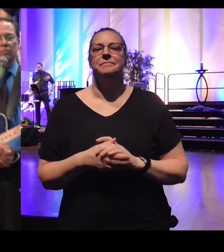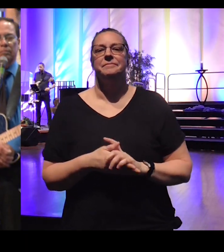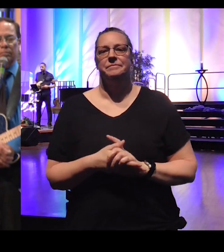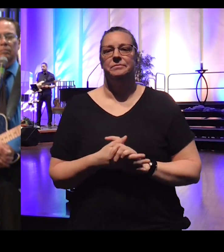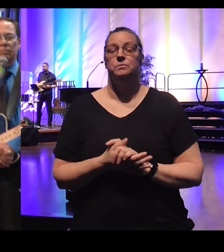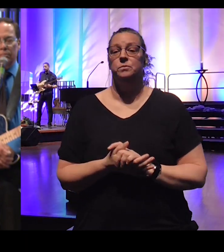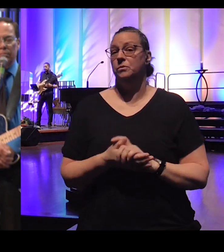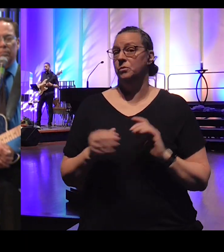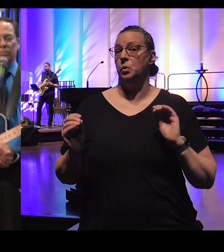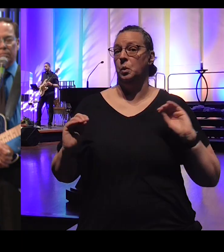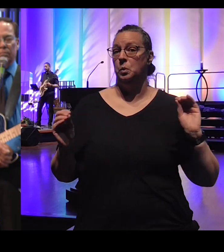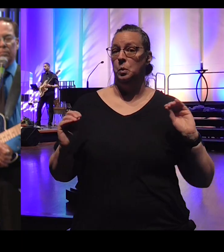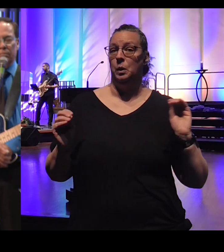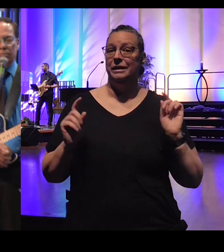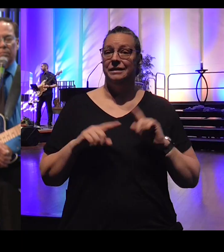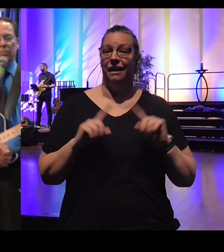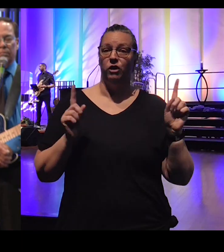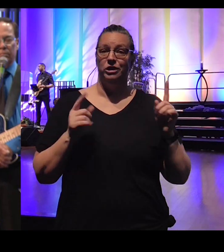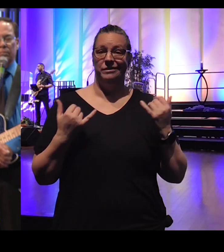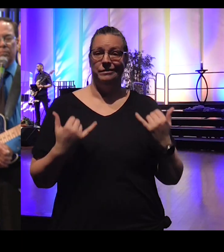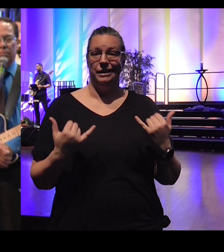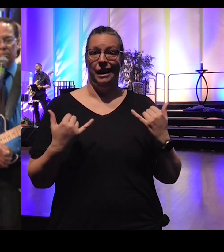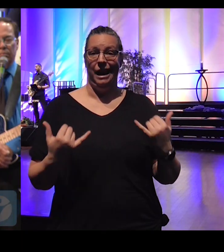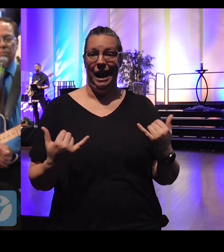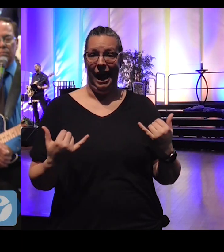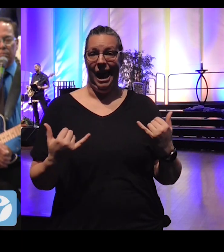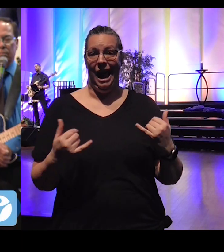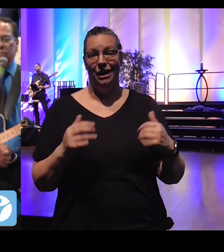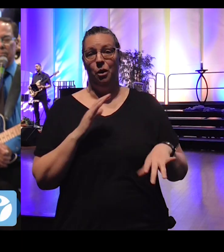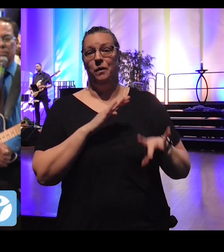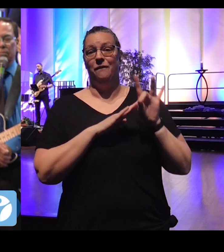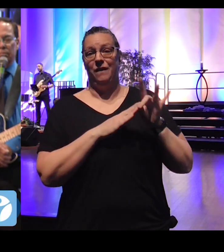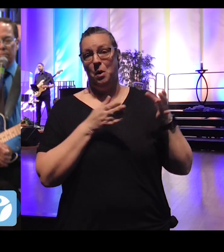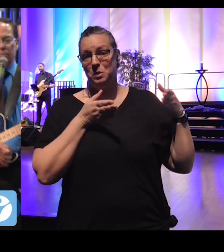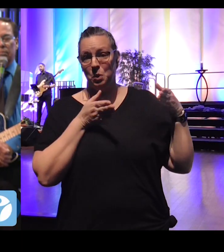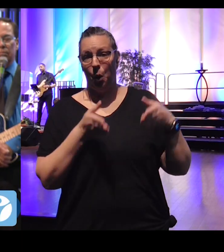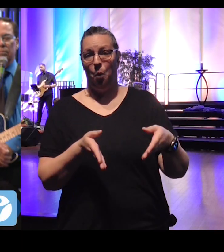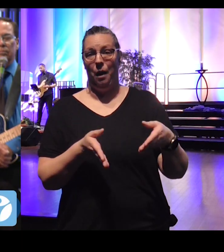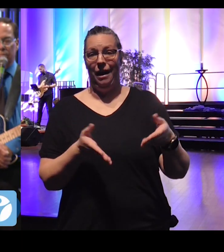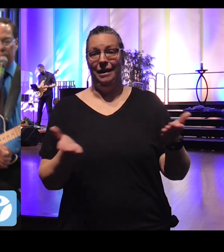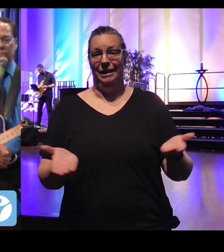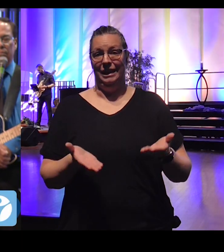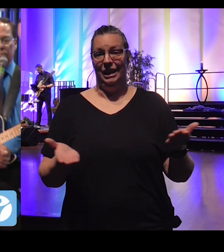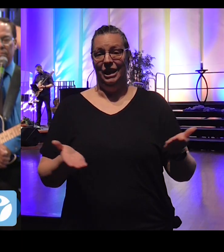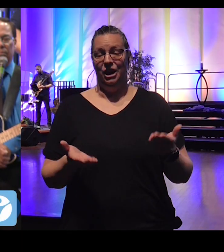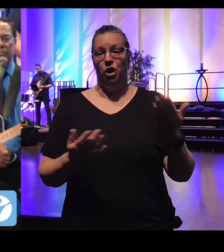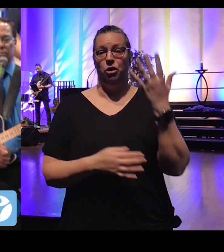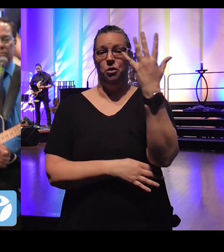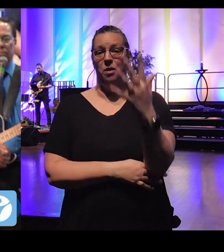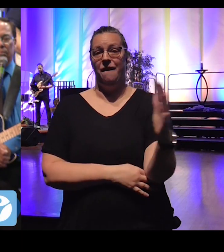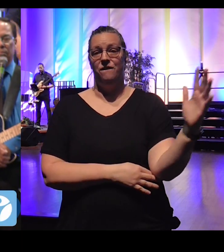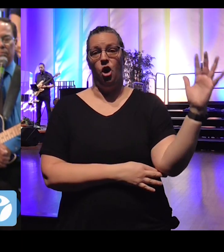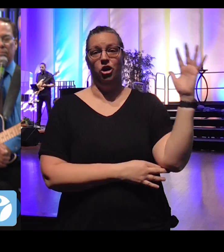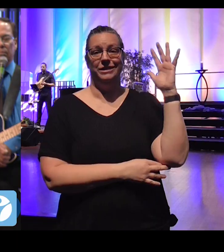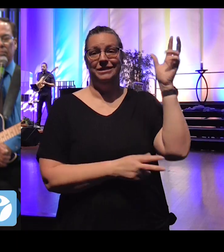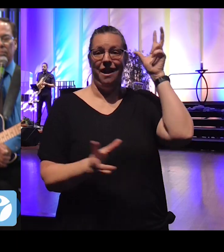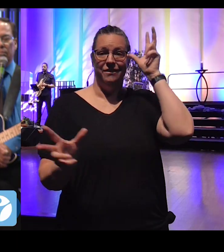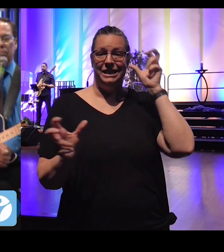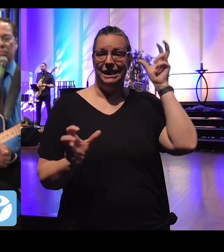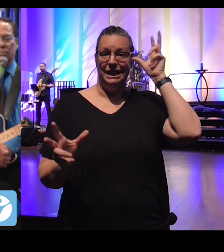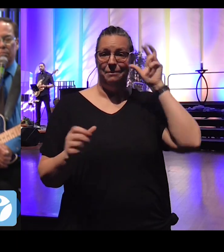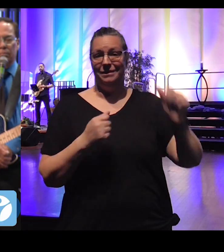Makes no difference today how you found your way through this forest of demons and